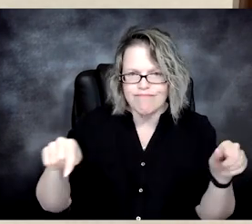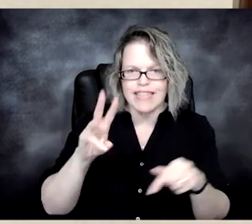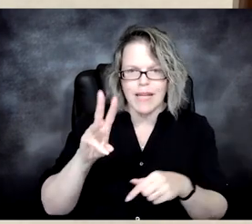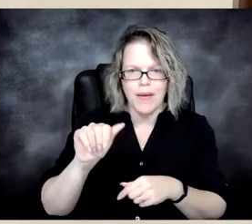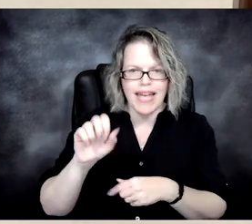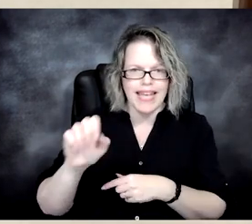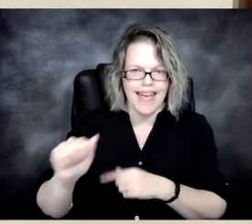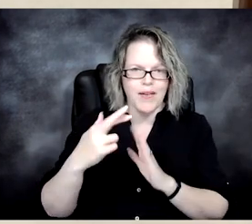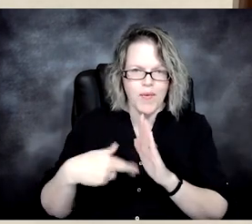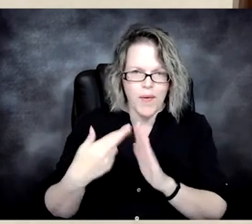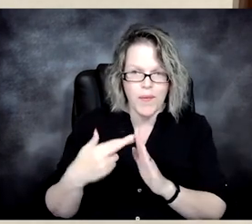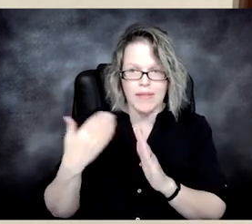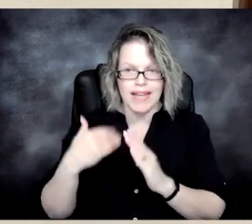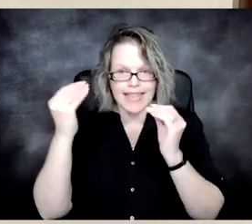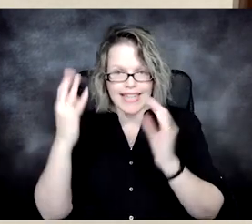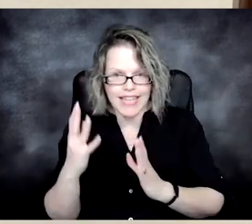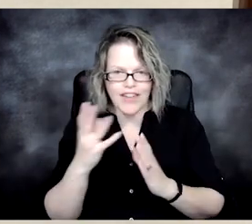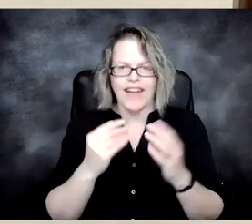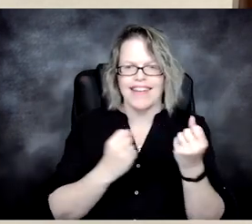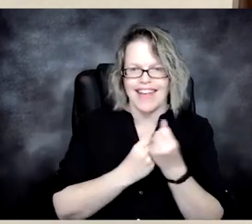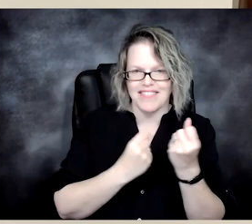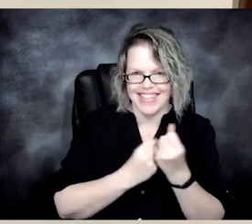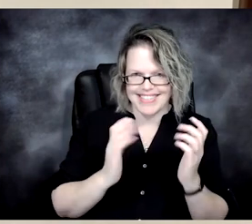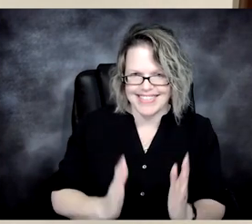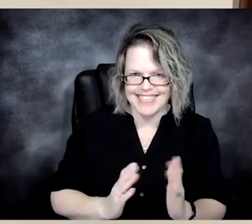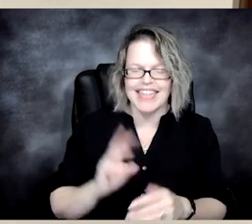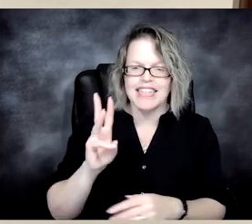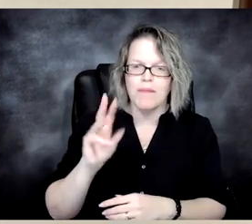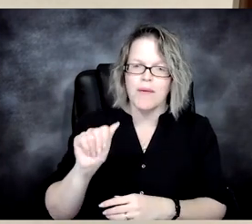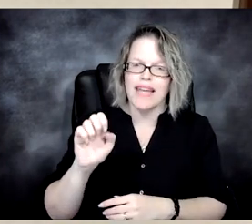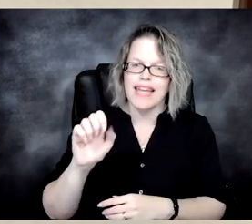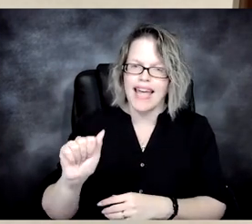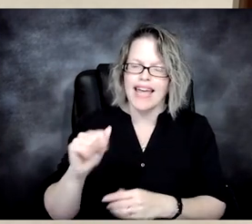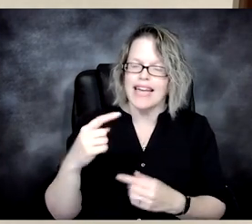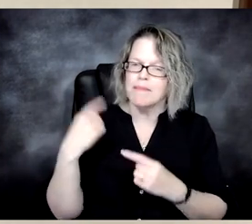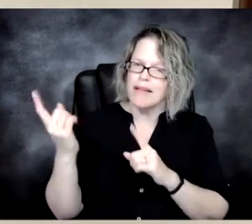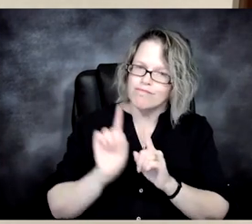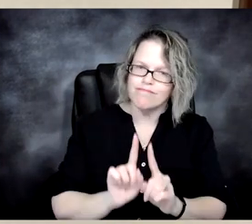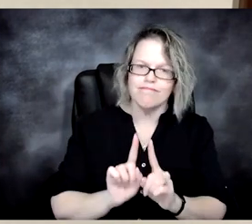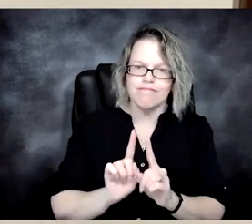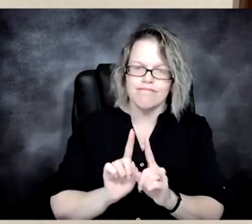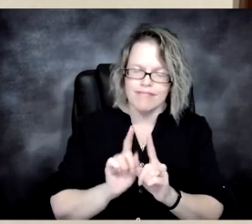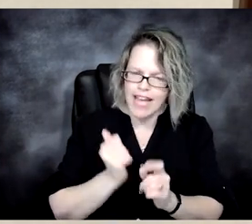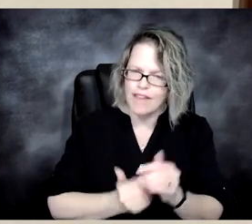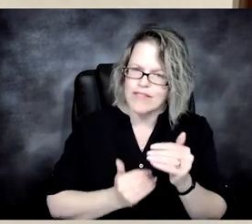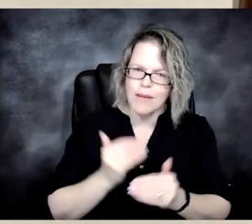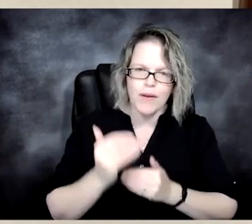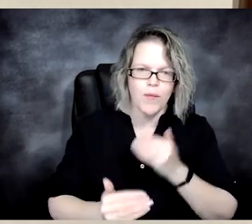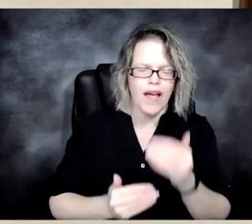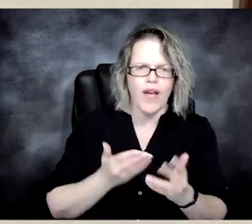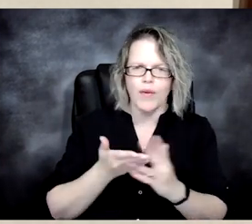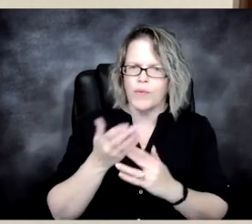WAEA roles as an educator and advocate. WAEA has been alongside me every step of the way through